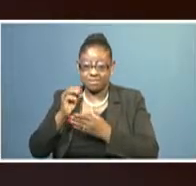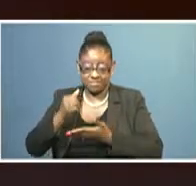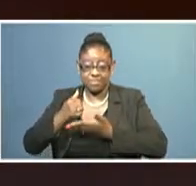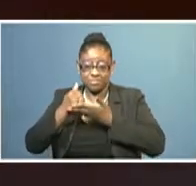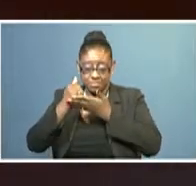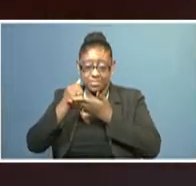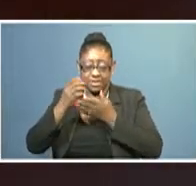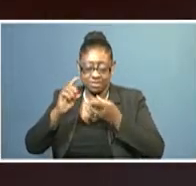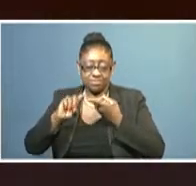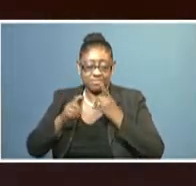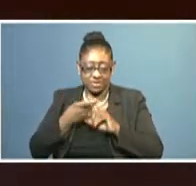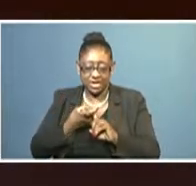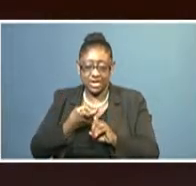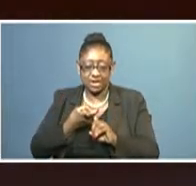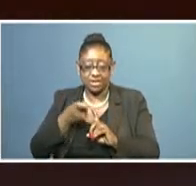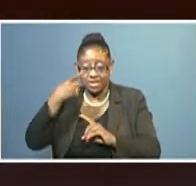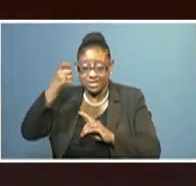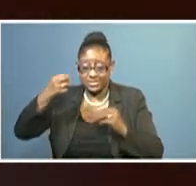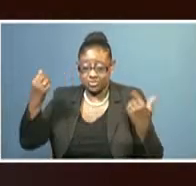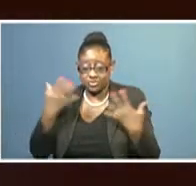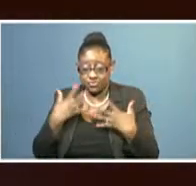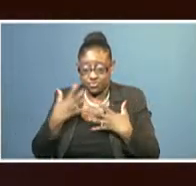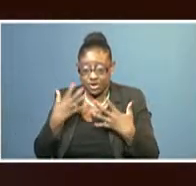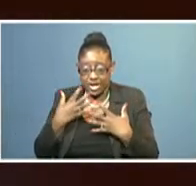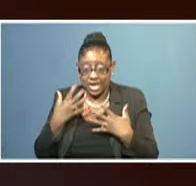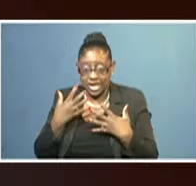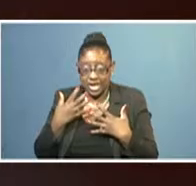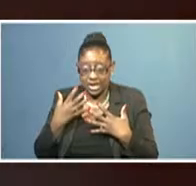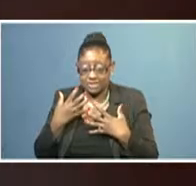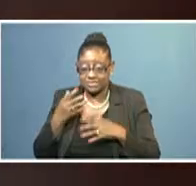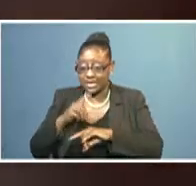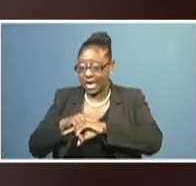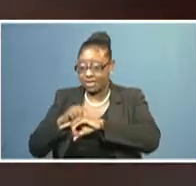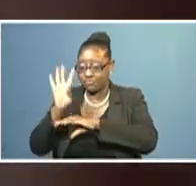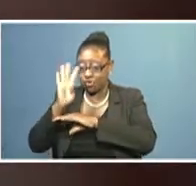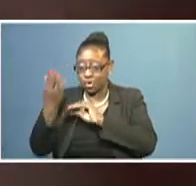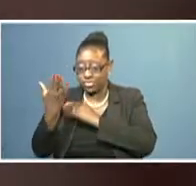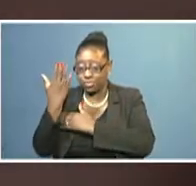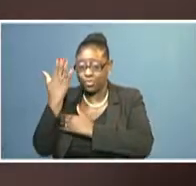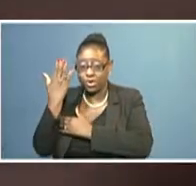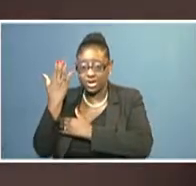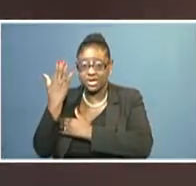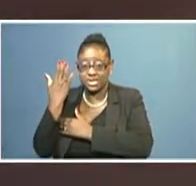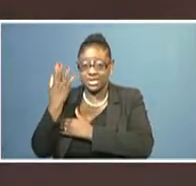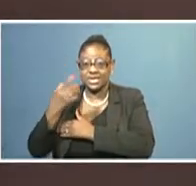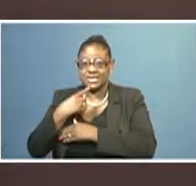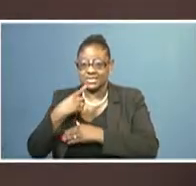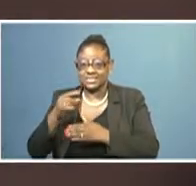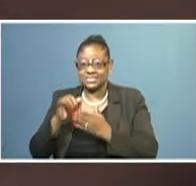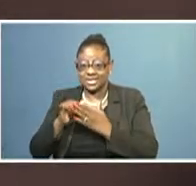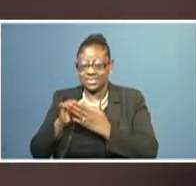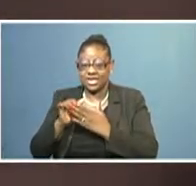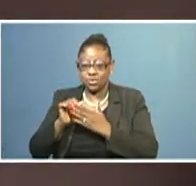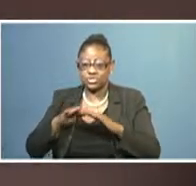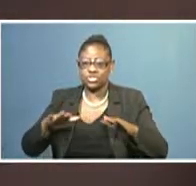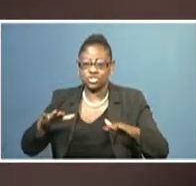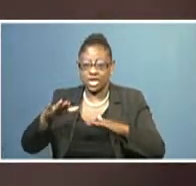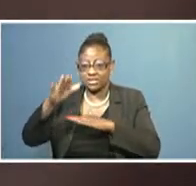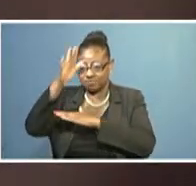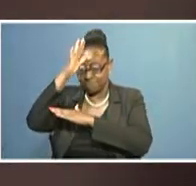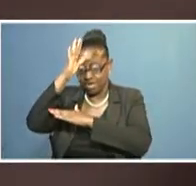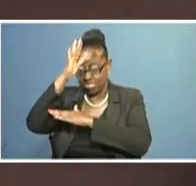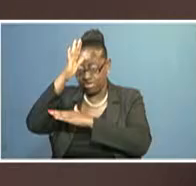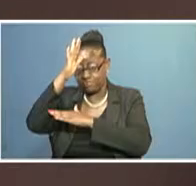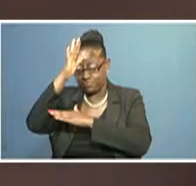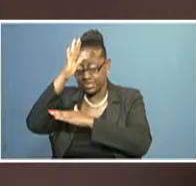like scared. It was like 4 o'clock in the morning. That was my child's father. The last time